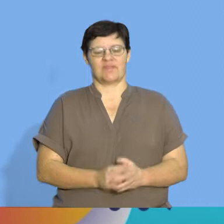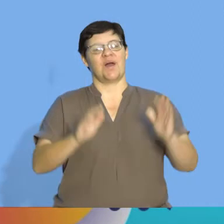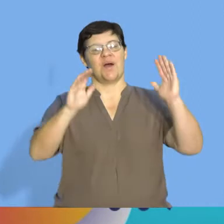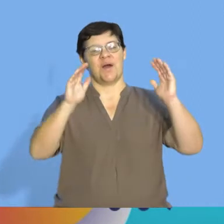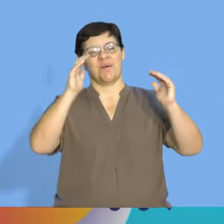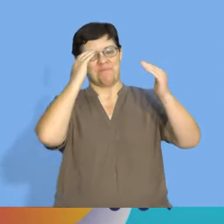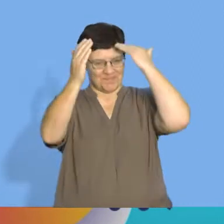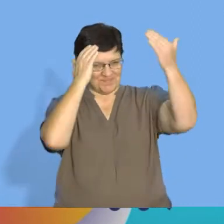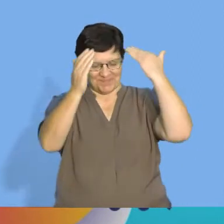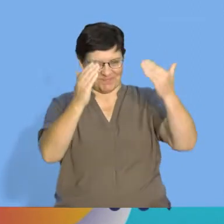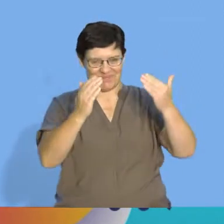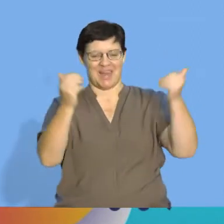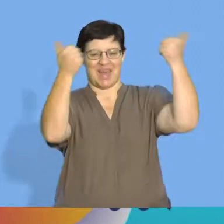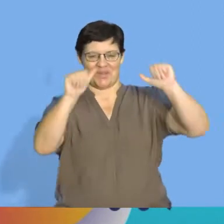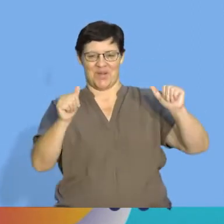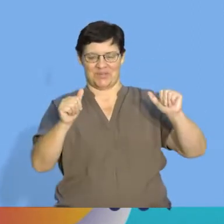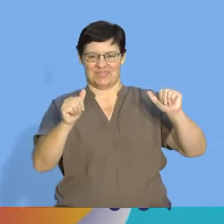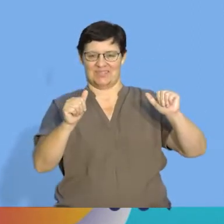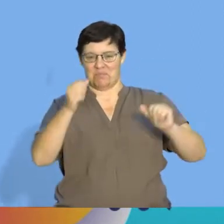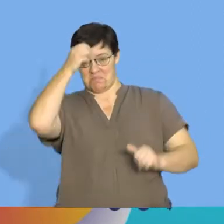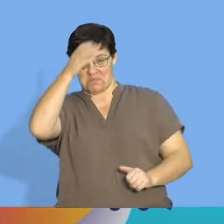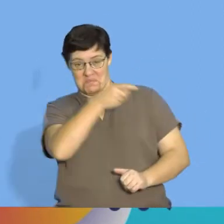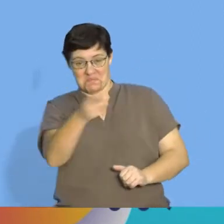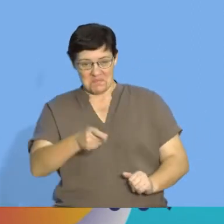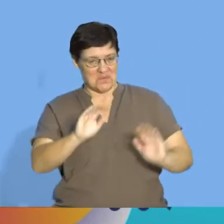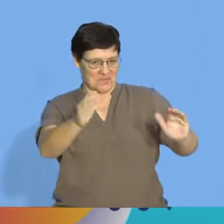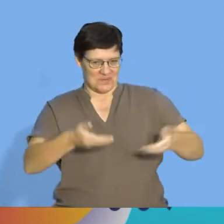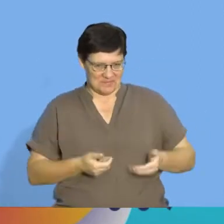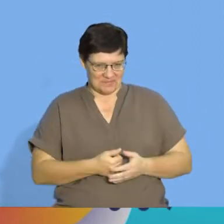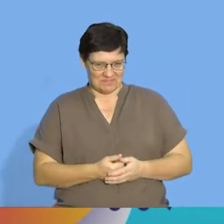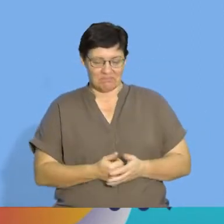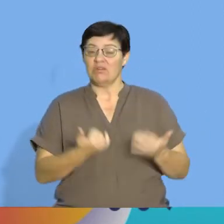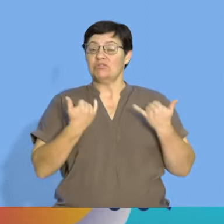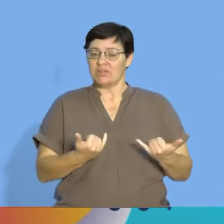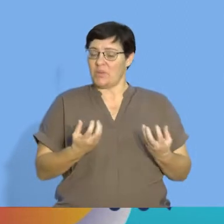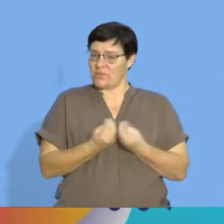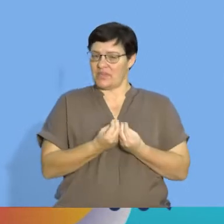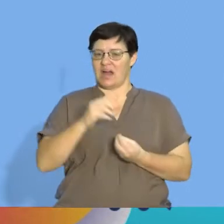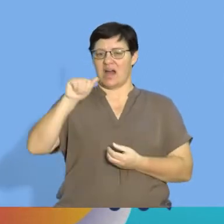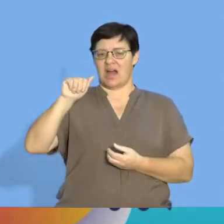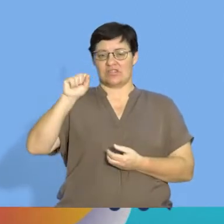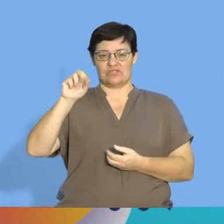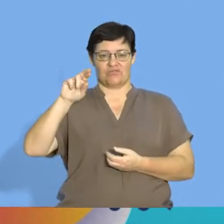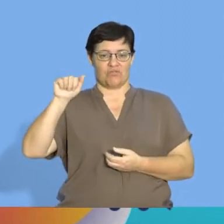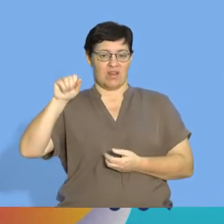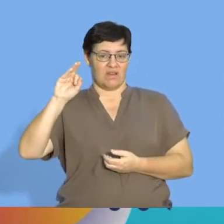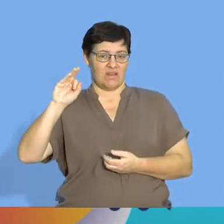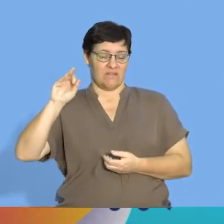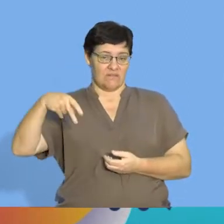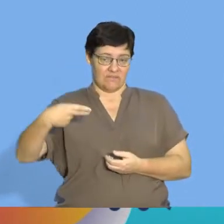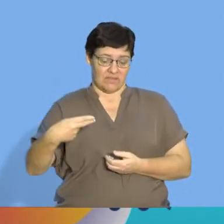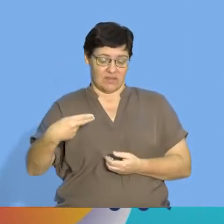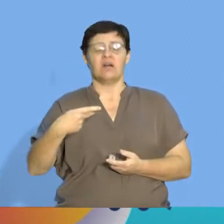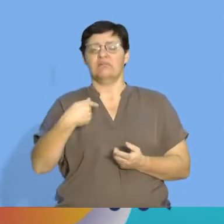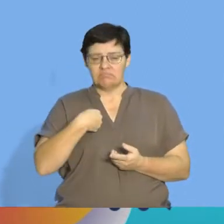Welcome, accounting boffins. You are with Ashraf Patel and the crew. Today, we're looking at cash budgets. However,